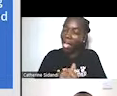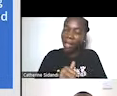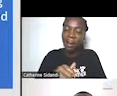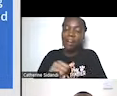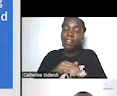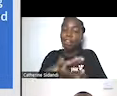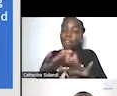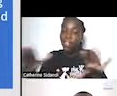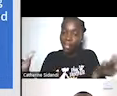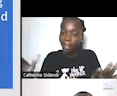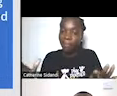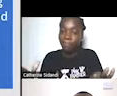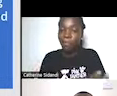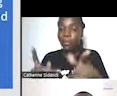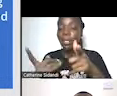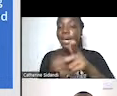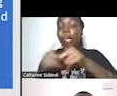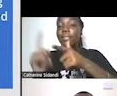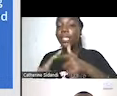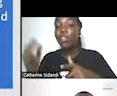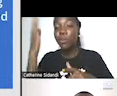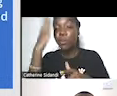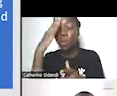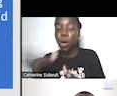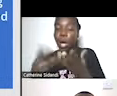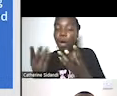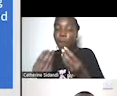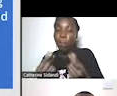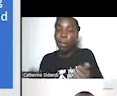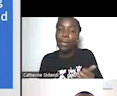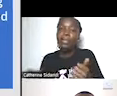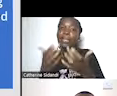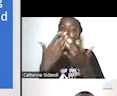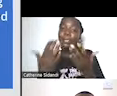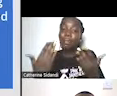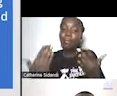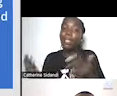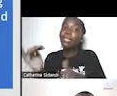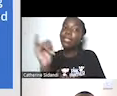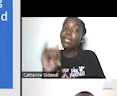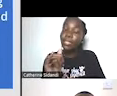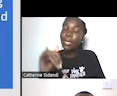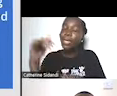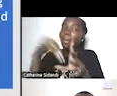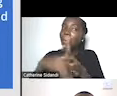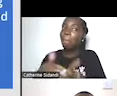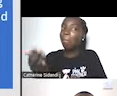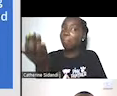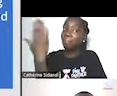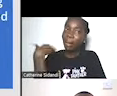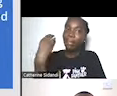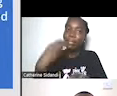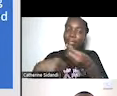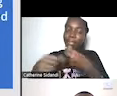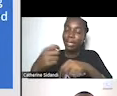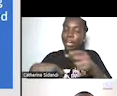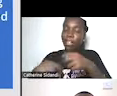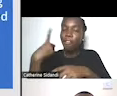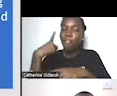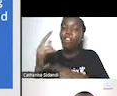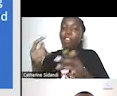So determining how much of a product to stock based on past sales of that item and the future